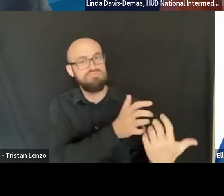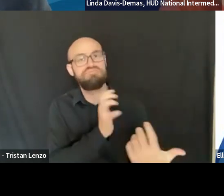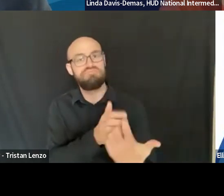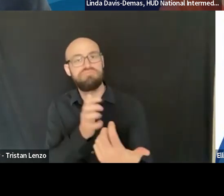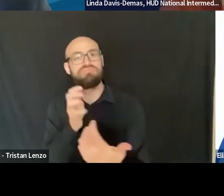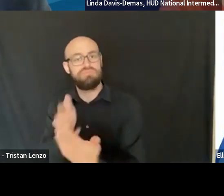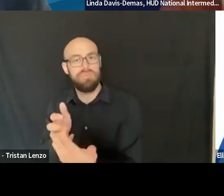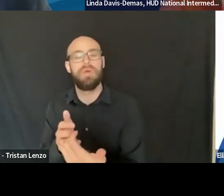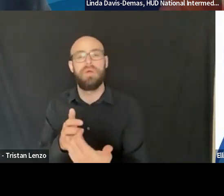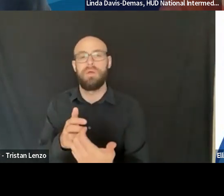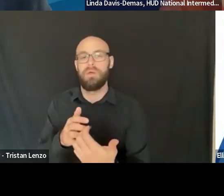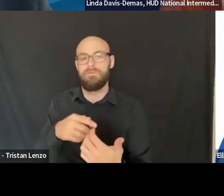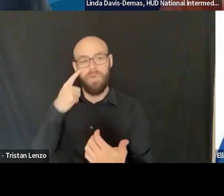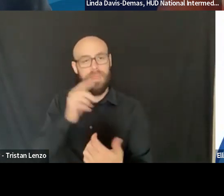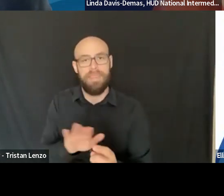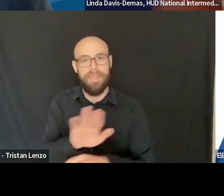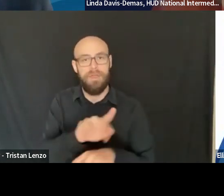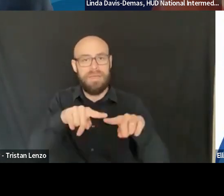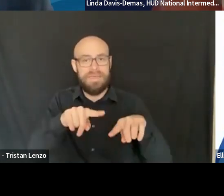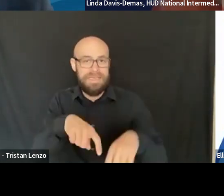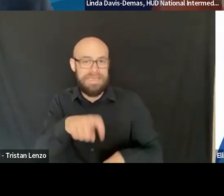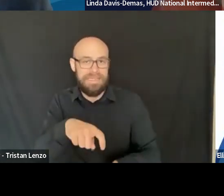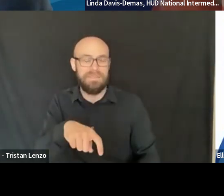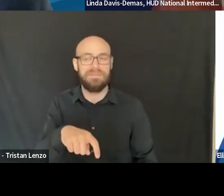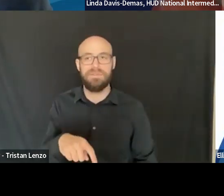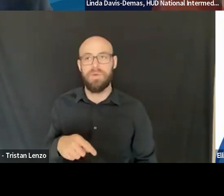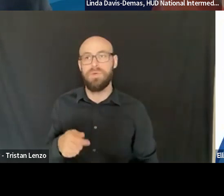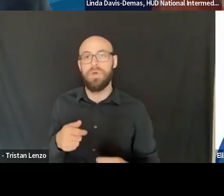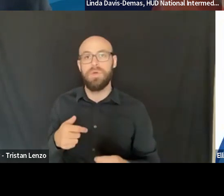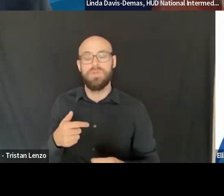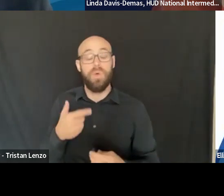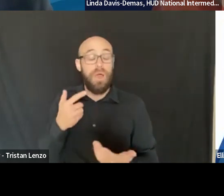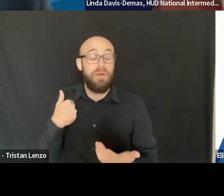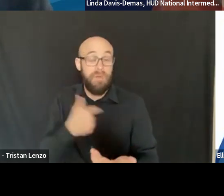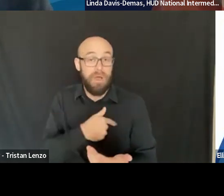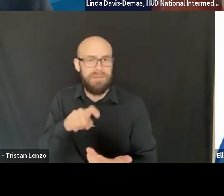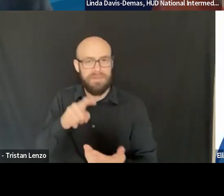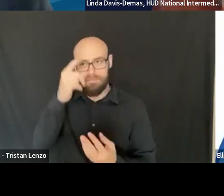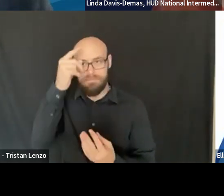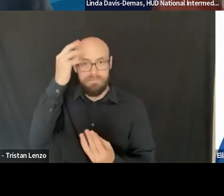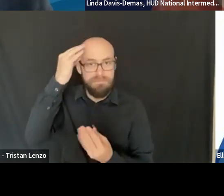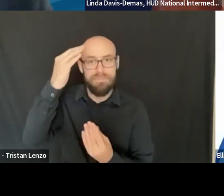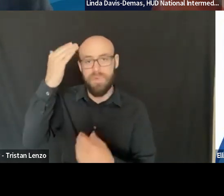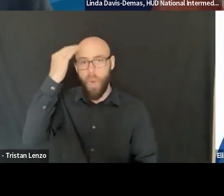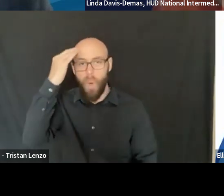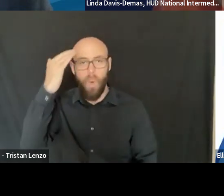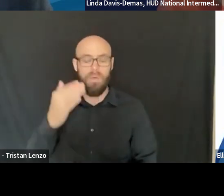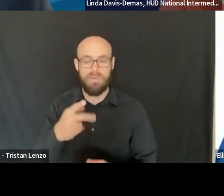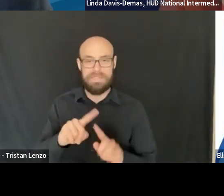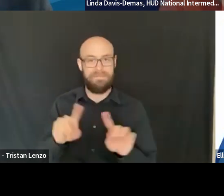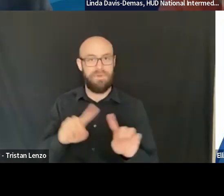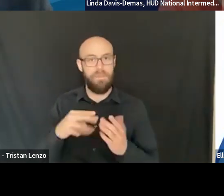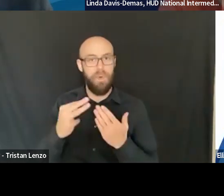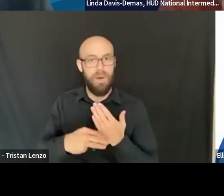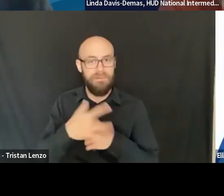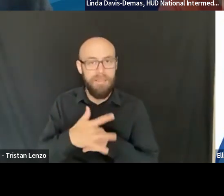available before. So I kind of urge everyone to come try to stay abreast of those offerings and those developments. And of course, I think, like Ellie said,